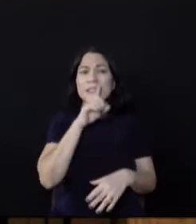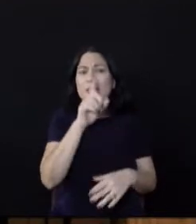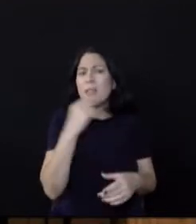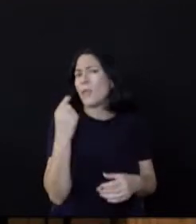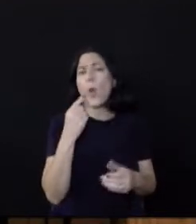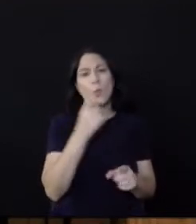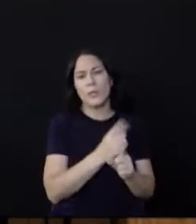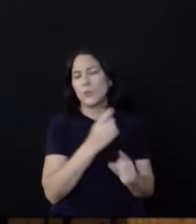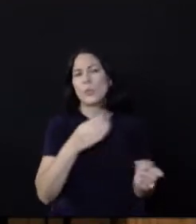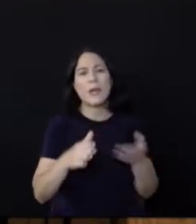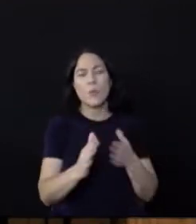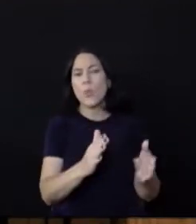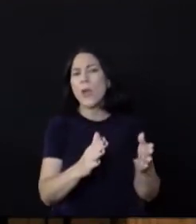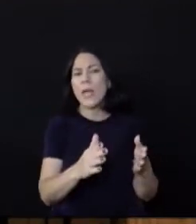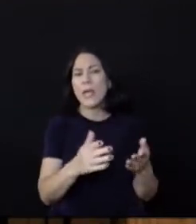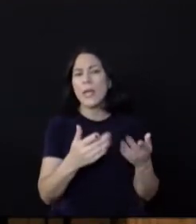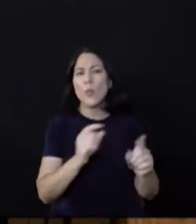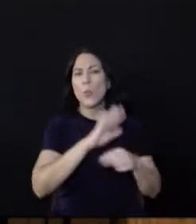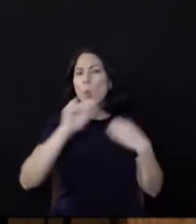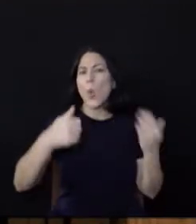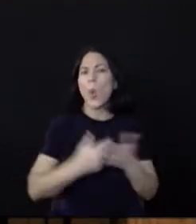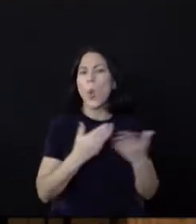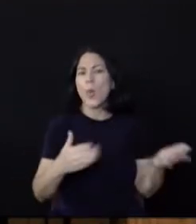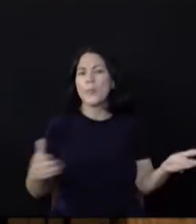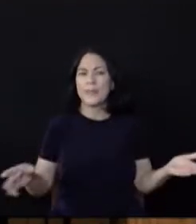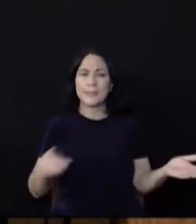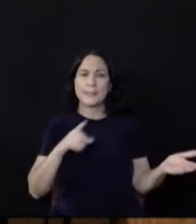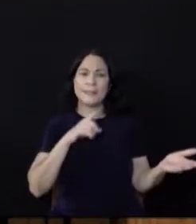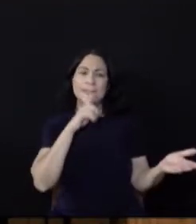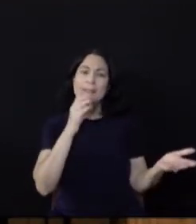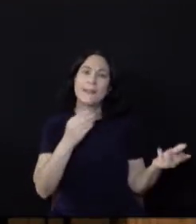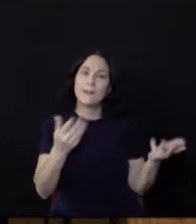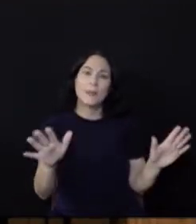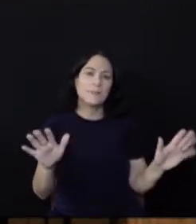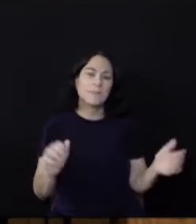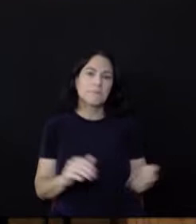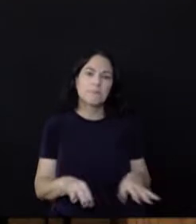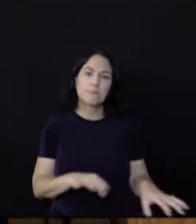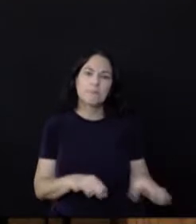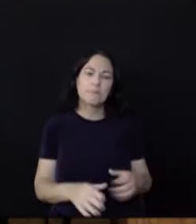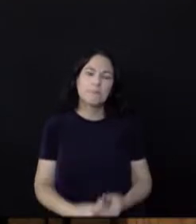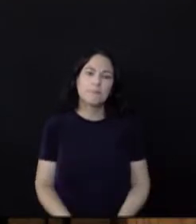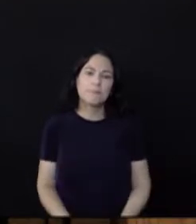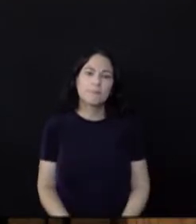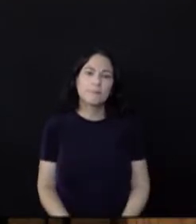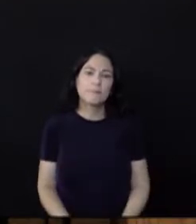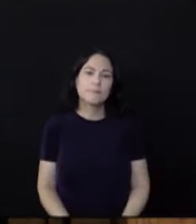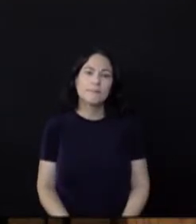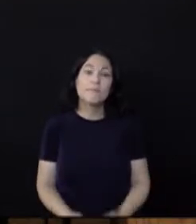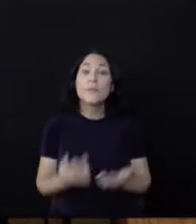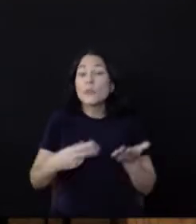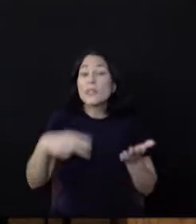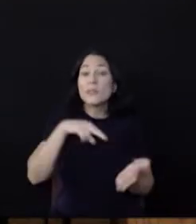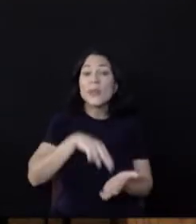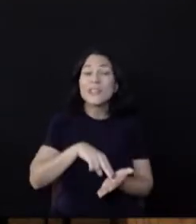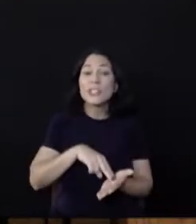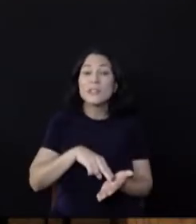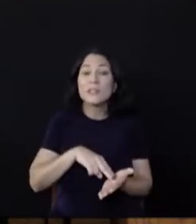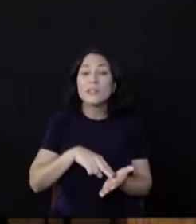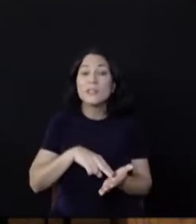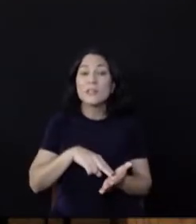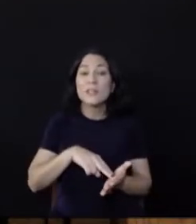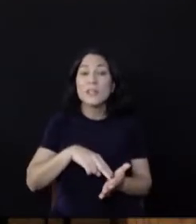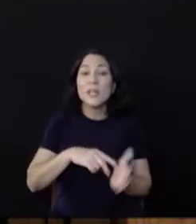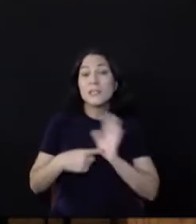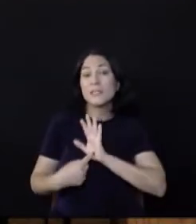only right way when all things shall be said and done? The resurrection is